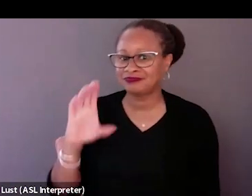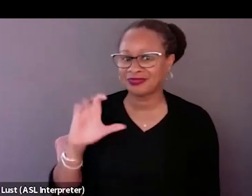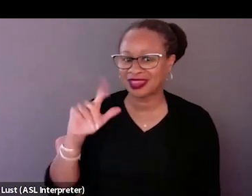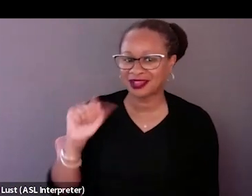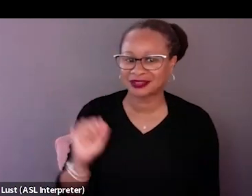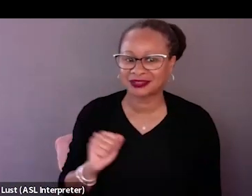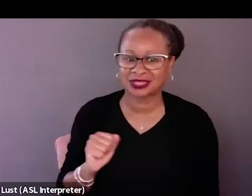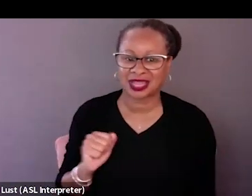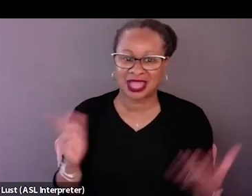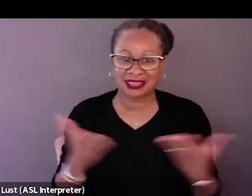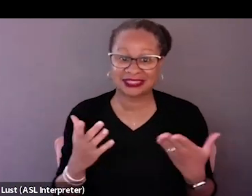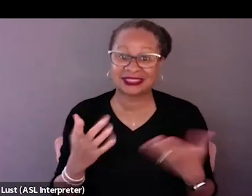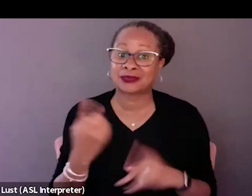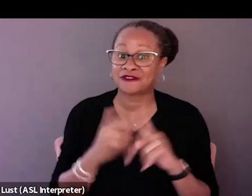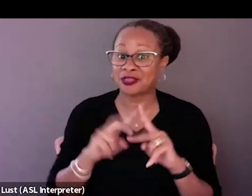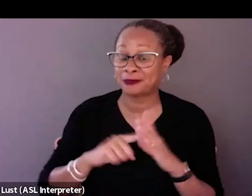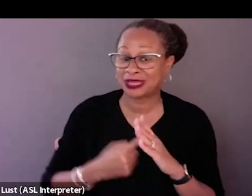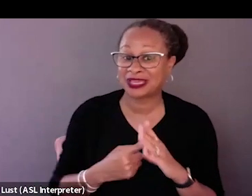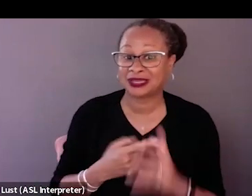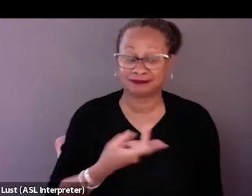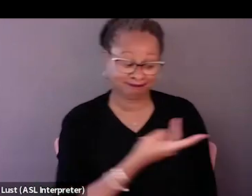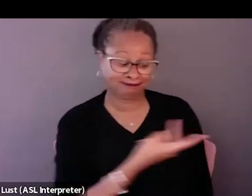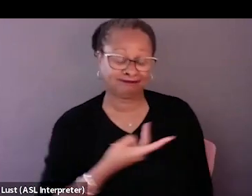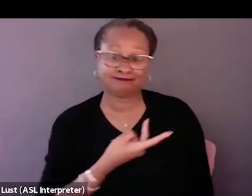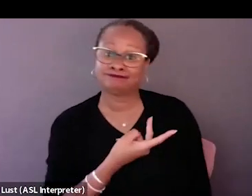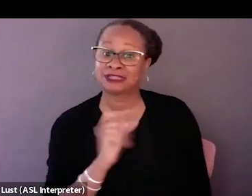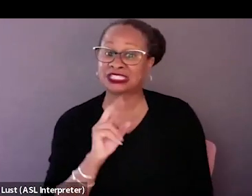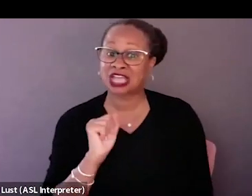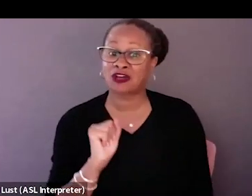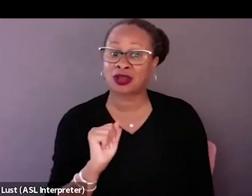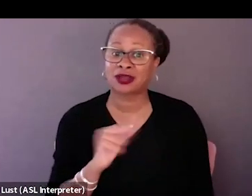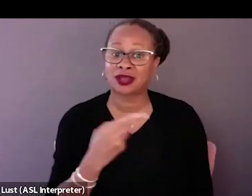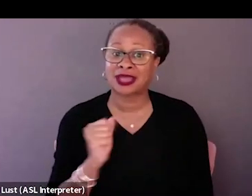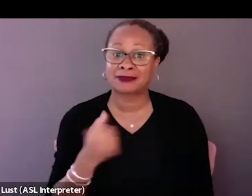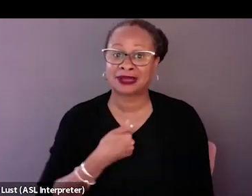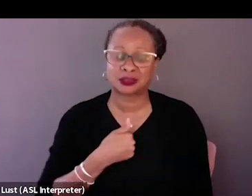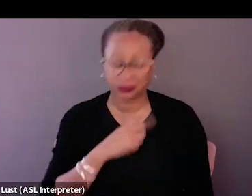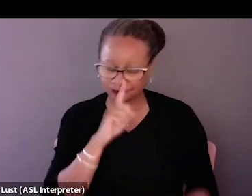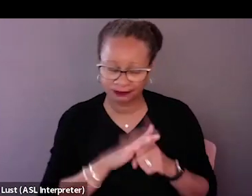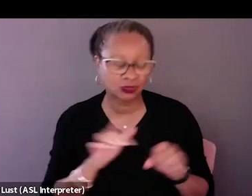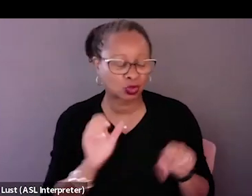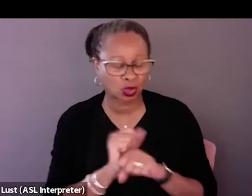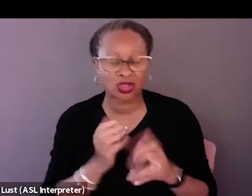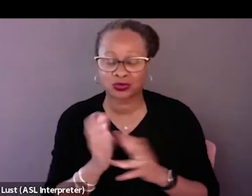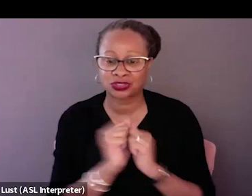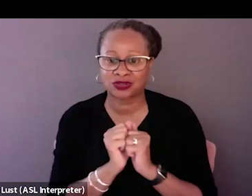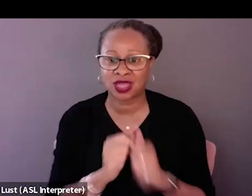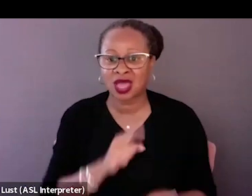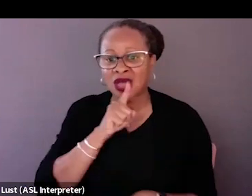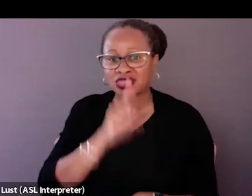So this was something that from the very beginning Sarah and I were very committed to working through together. This was like the